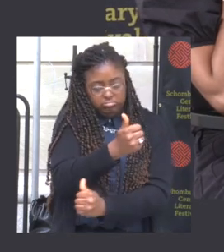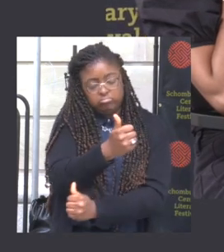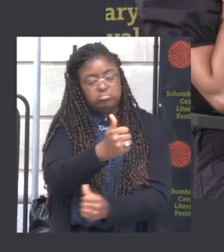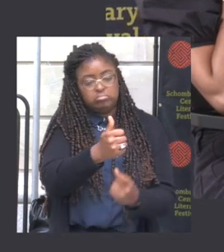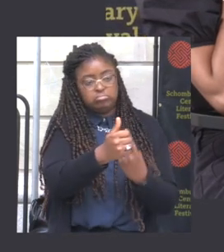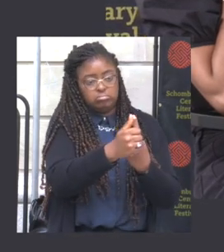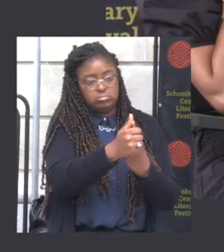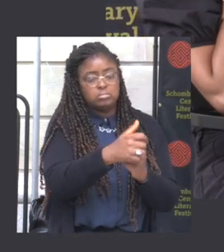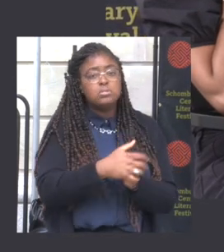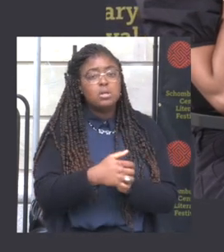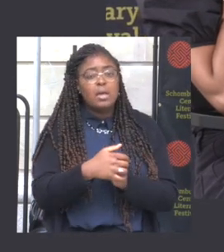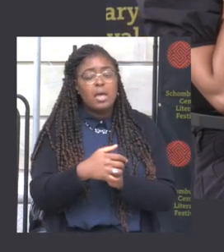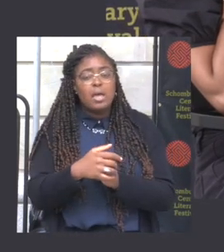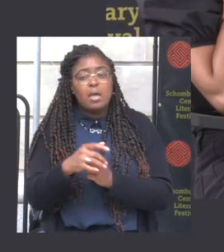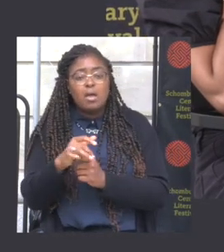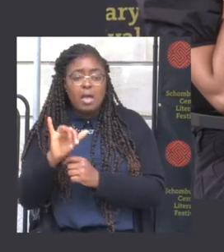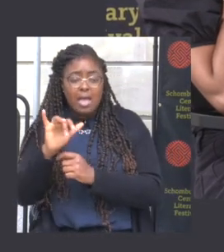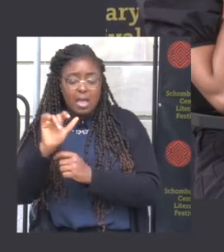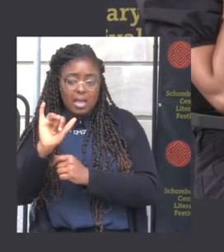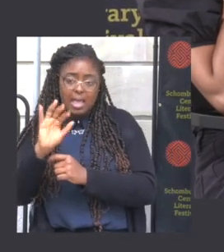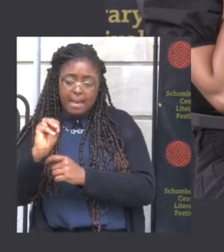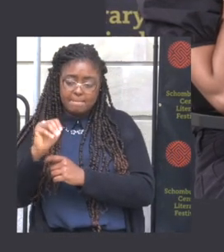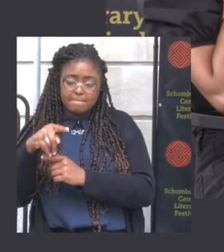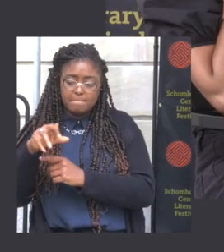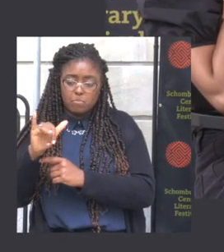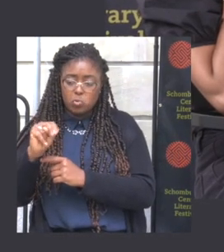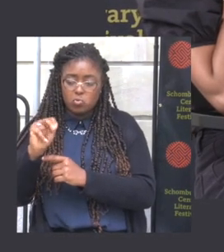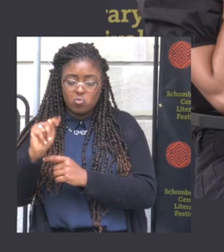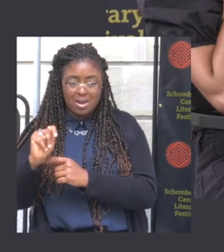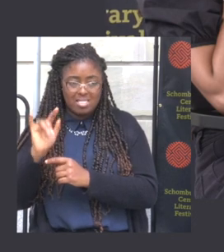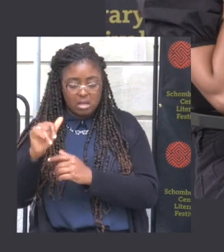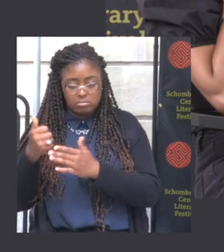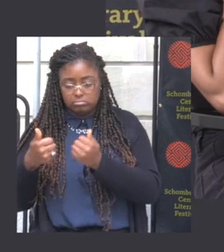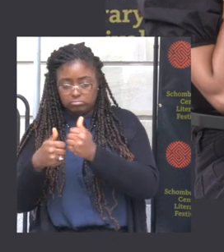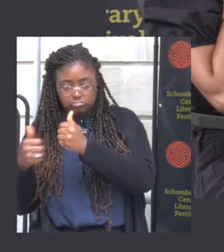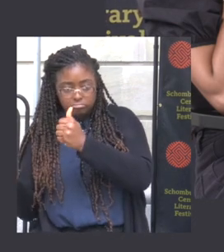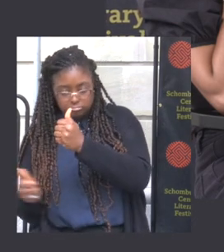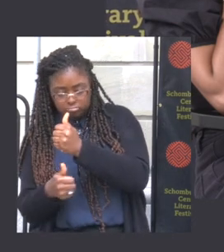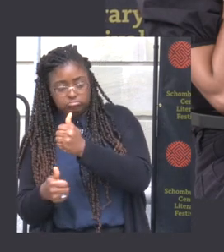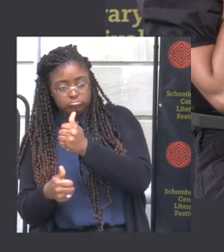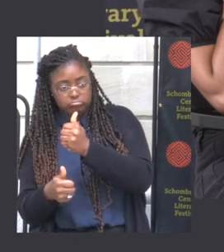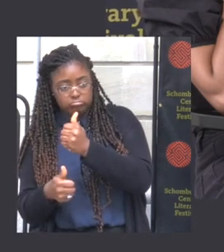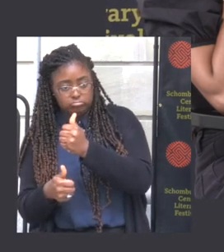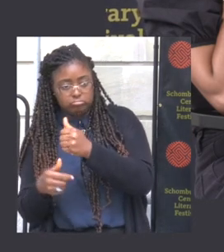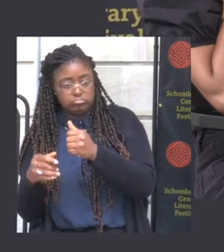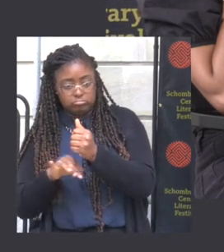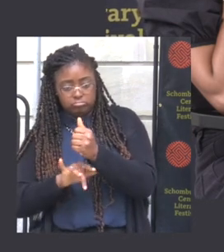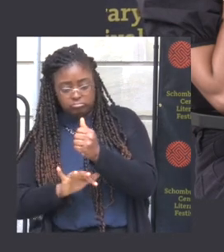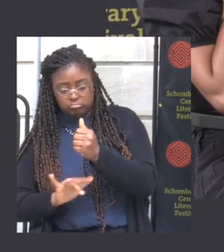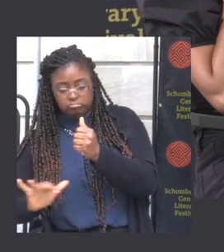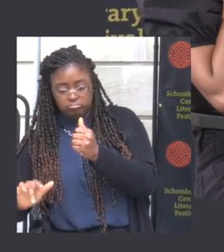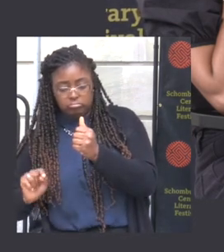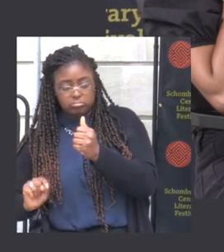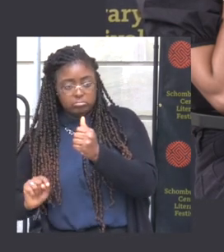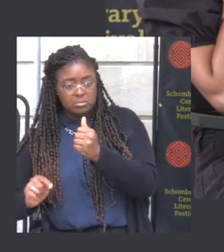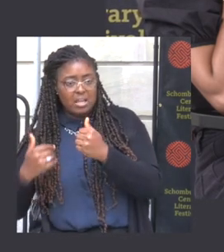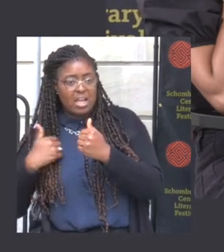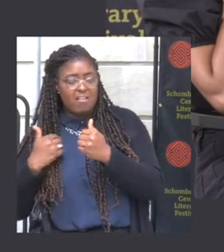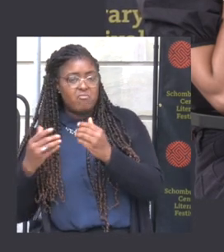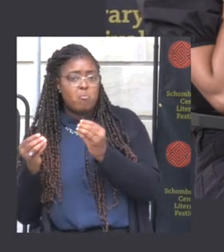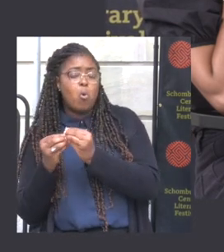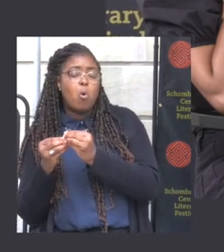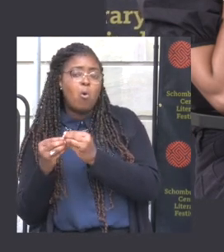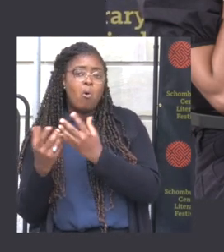kind of sub-publishing arms within the larger publishing houses that typically have more of a kind of,